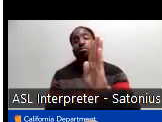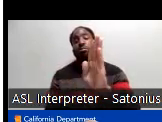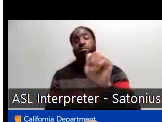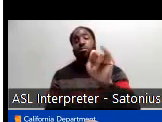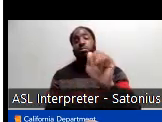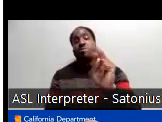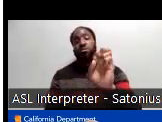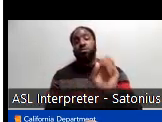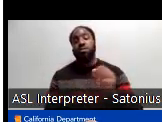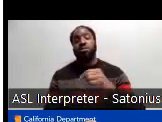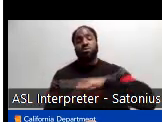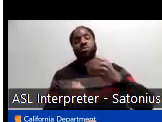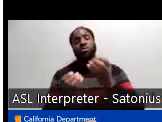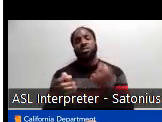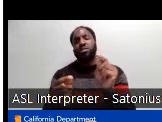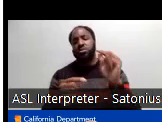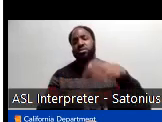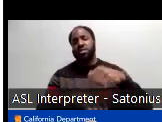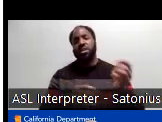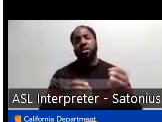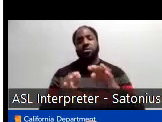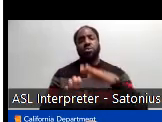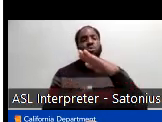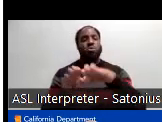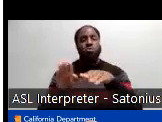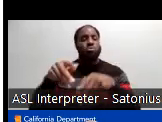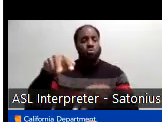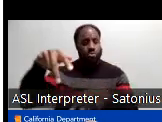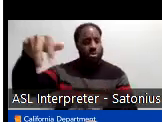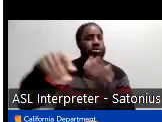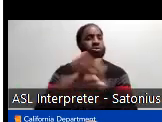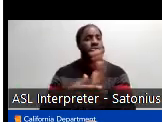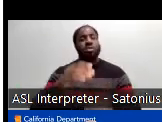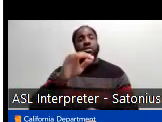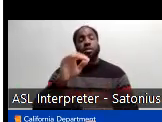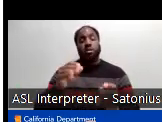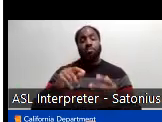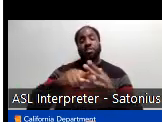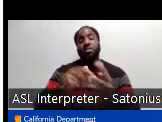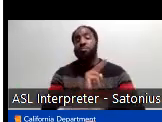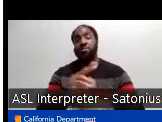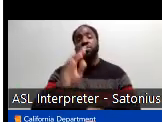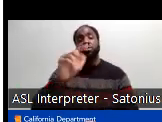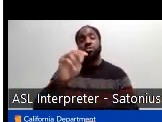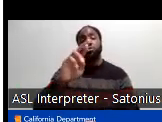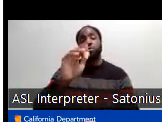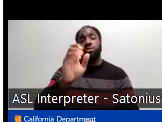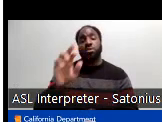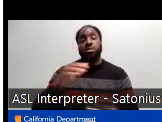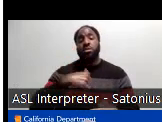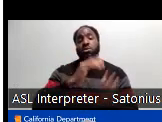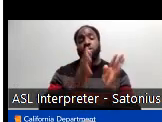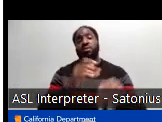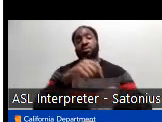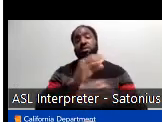We'll spend a little bit of time walking through the MPA implementation tracker, and then we're going to leave time and space